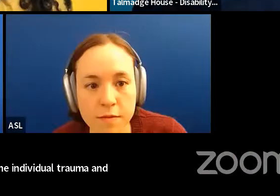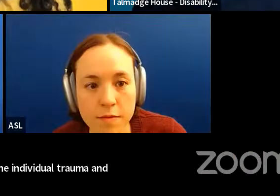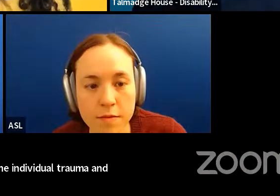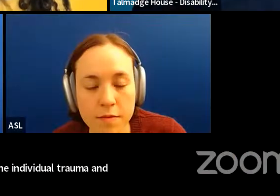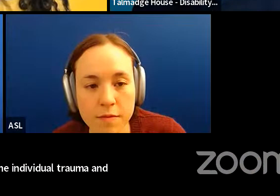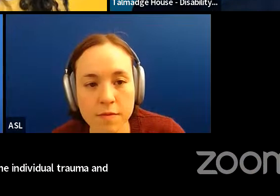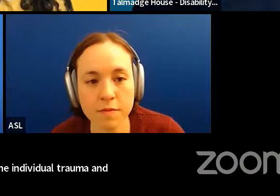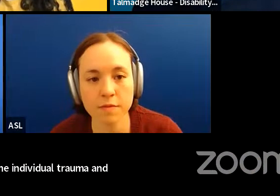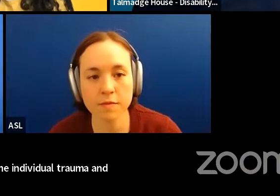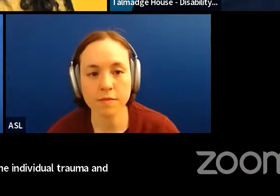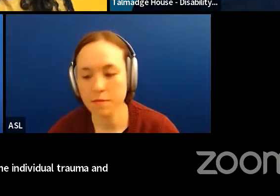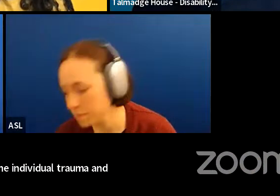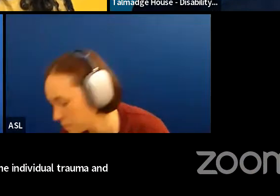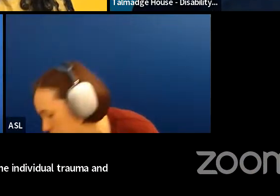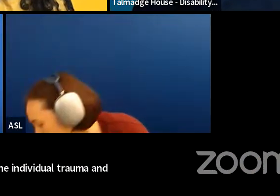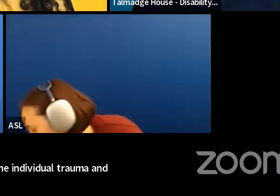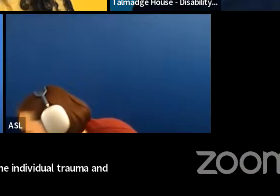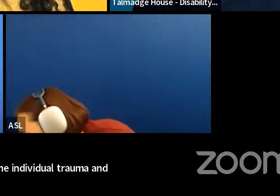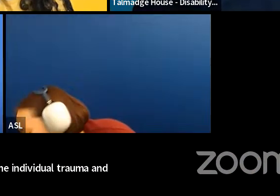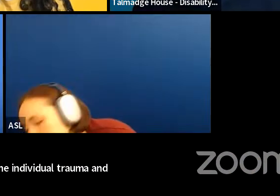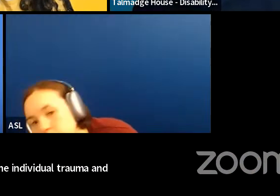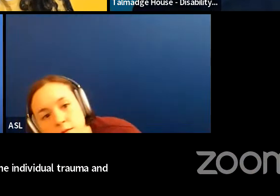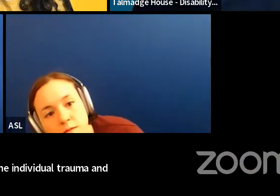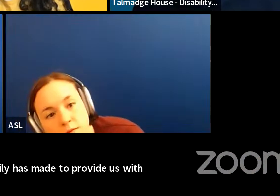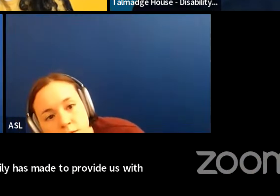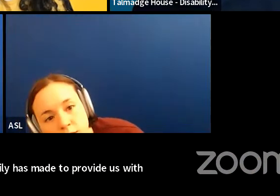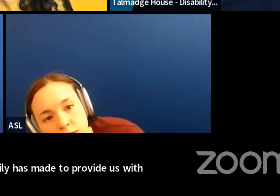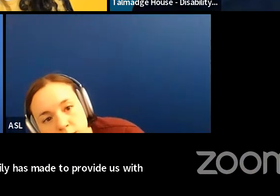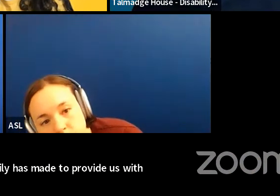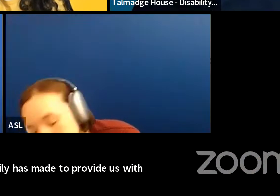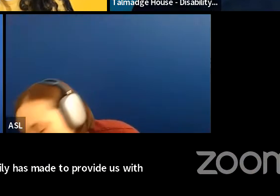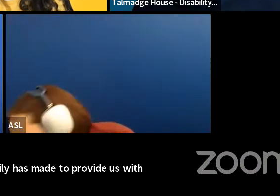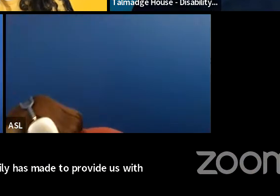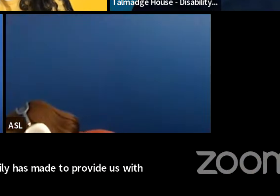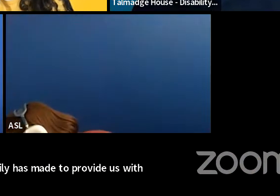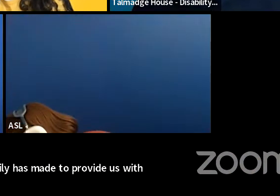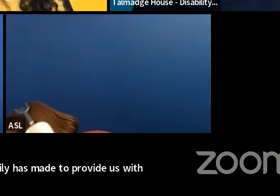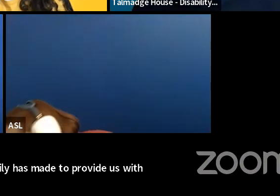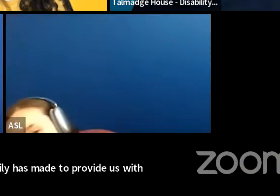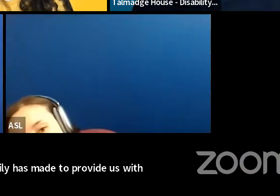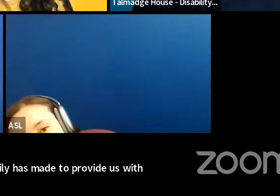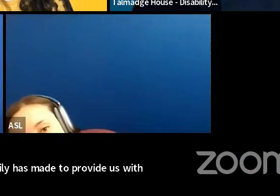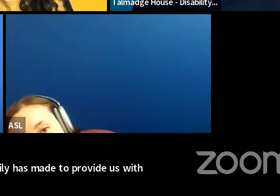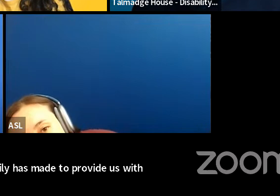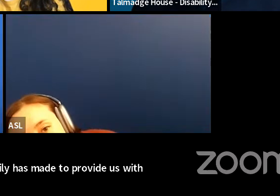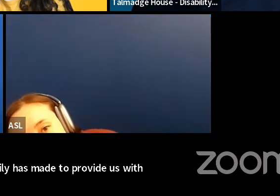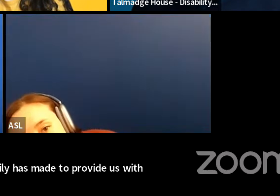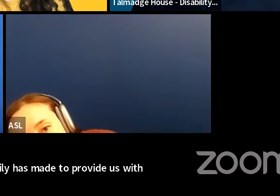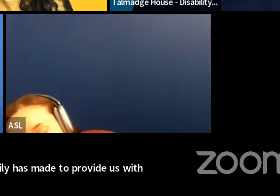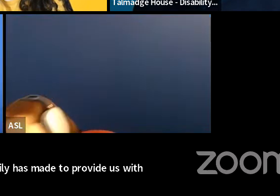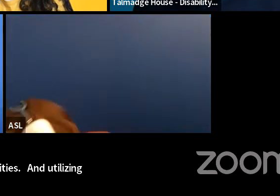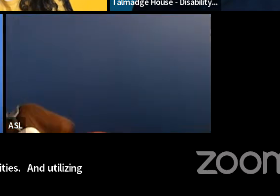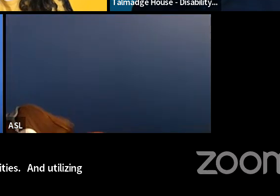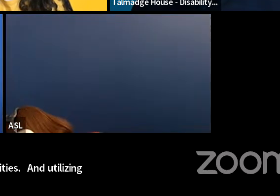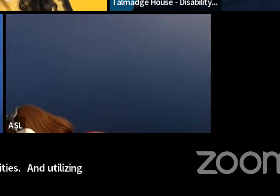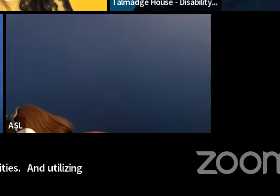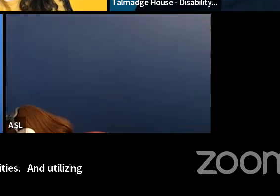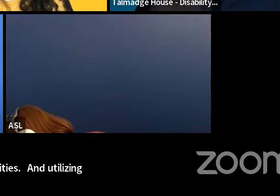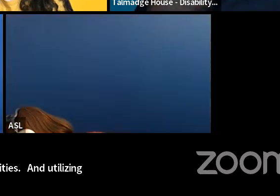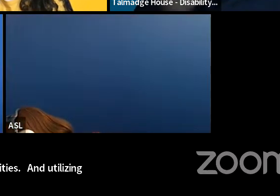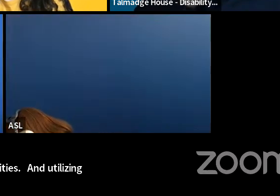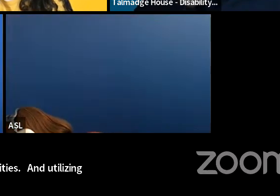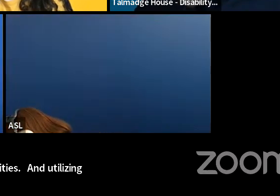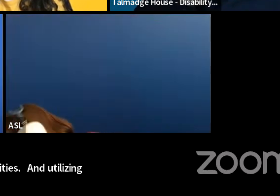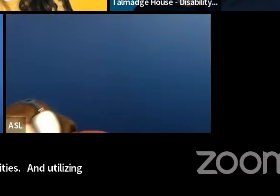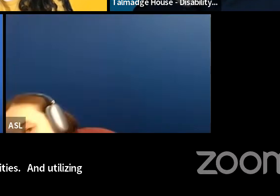family has made to provide us with better opportunities, and utilizing them to be the best possible person that I